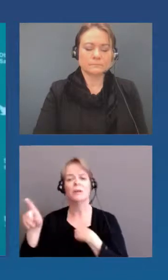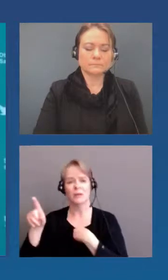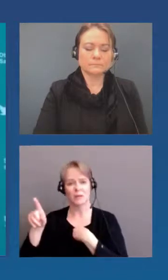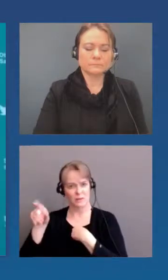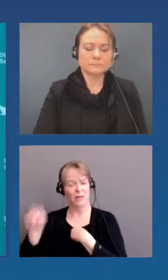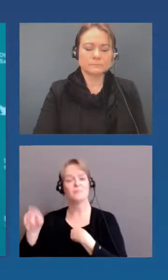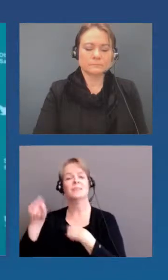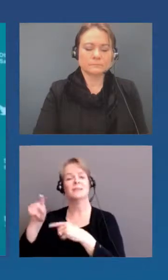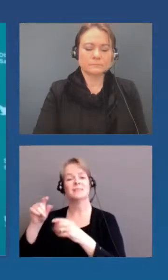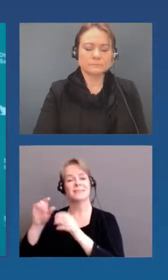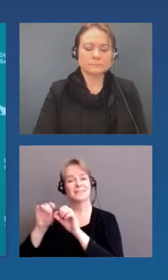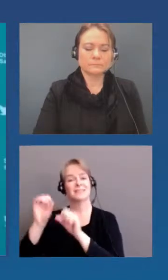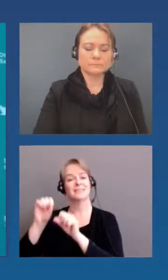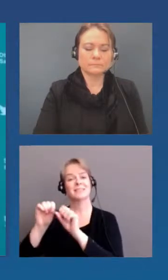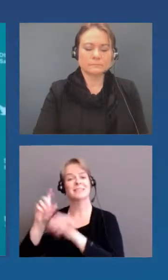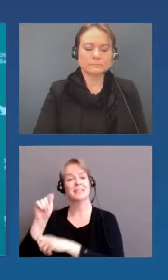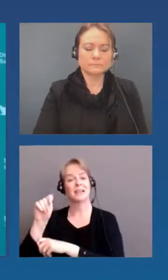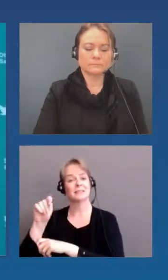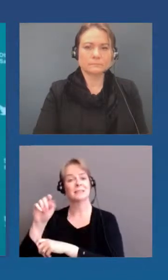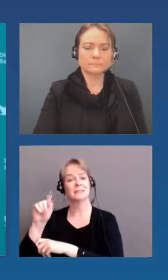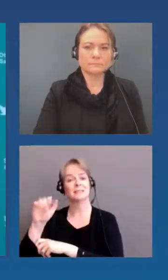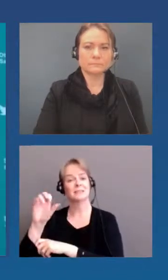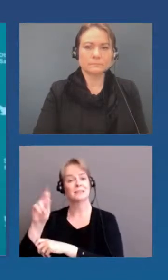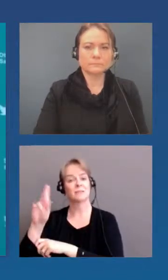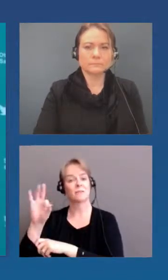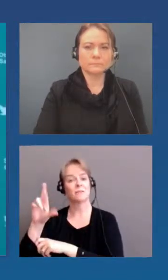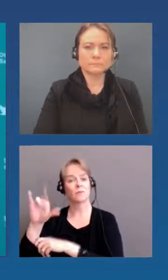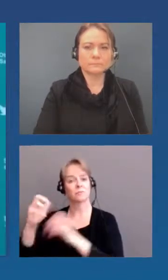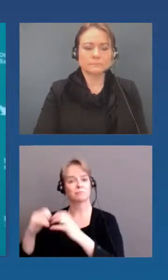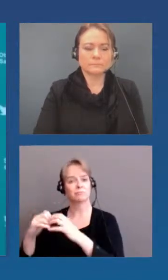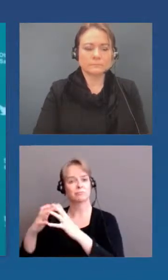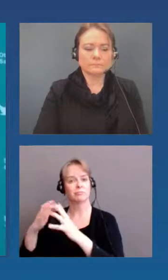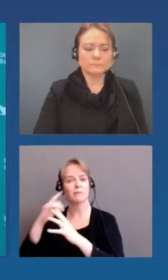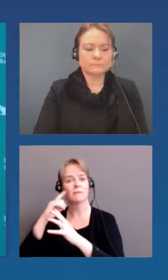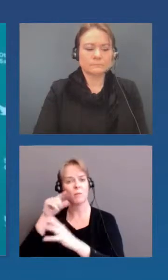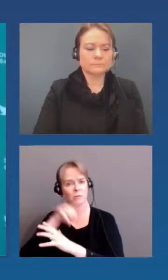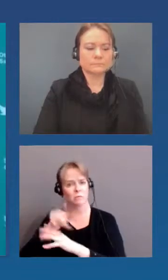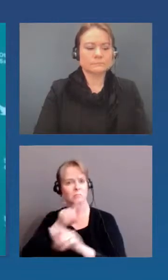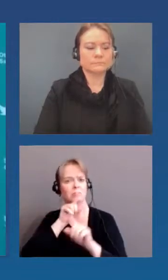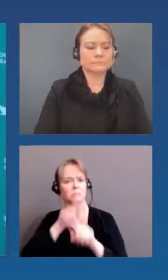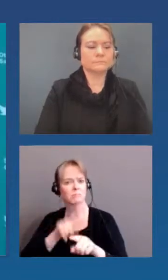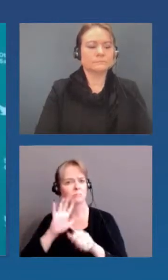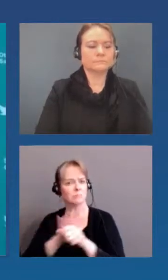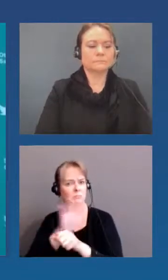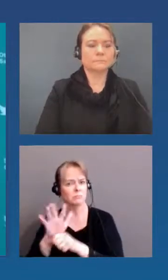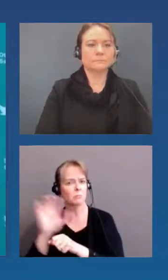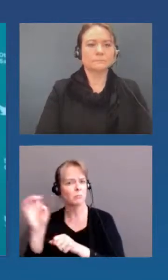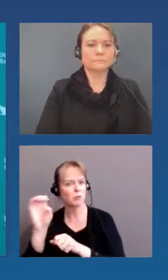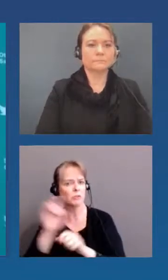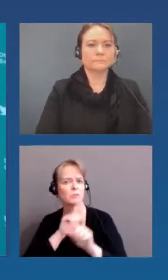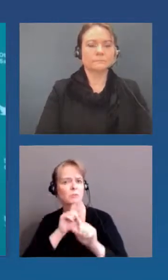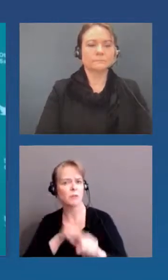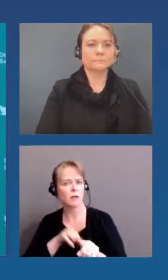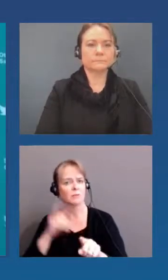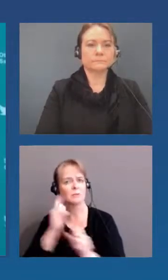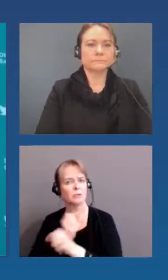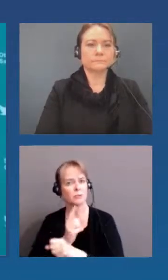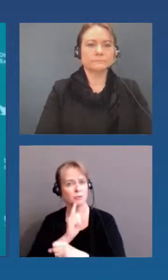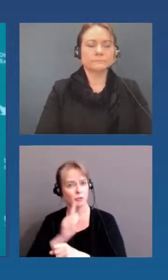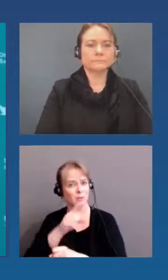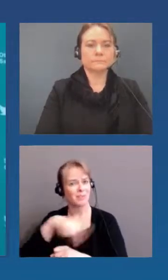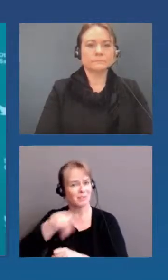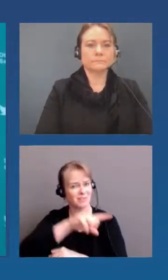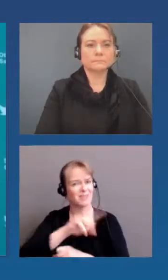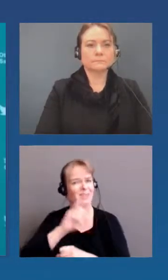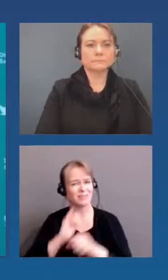of the city's emergency management plan and an emergency response to COVID-19 to ensure that we are responsive to the